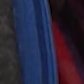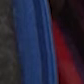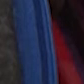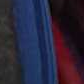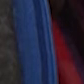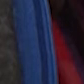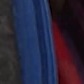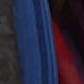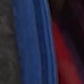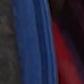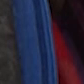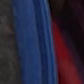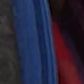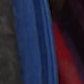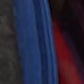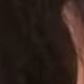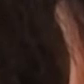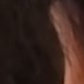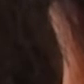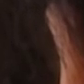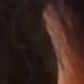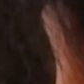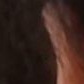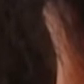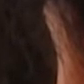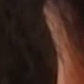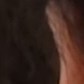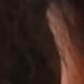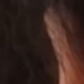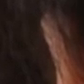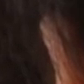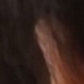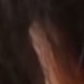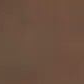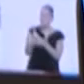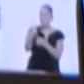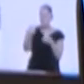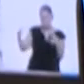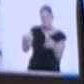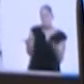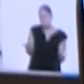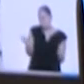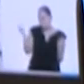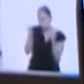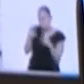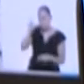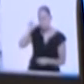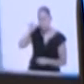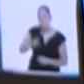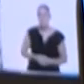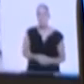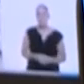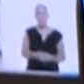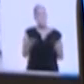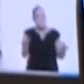Face-to-face lessons have been suspended since March in Mexico, which has the world's third highest fatality